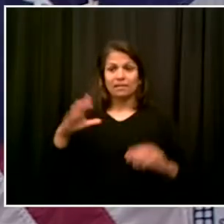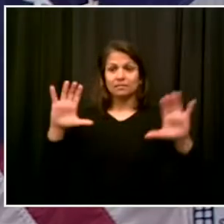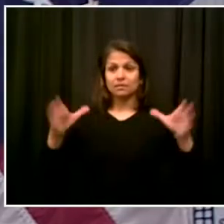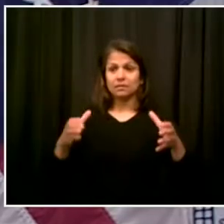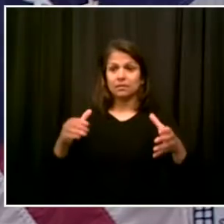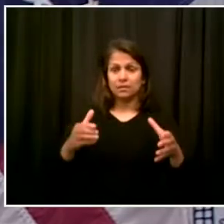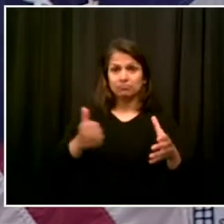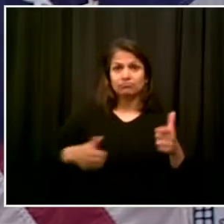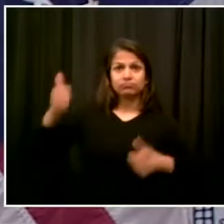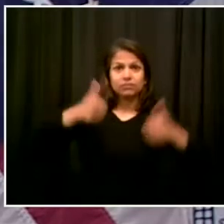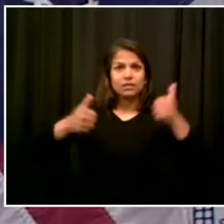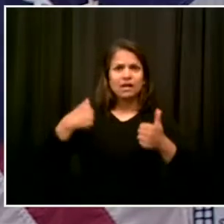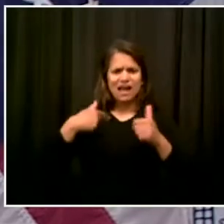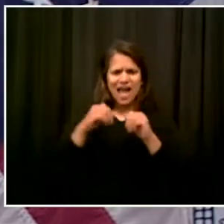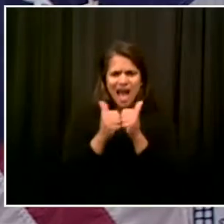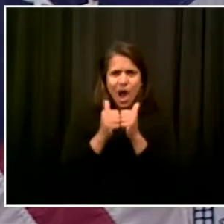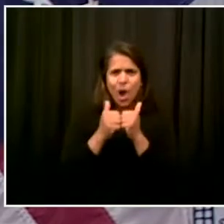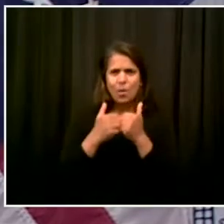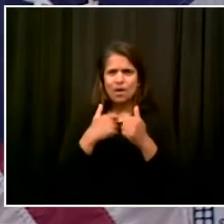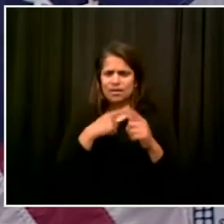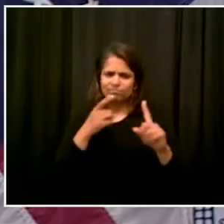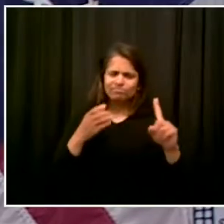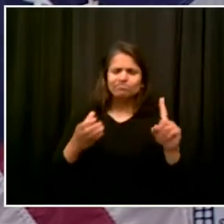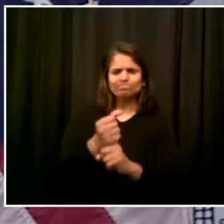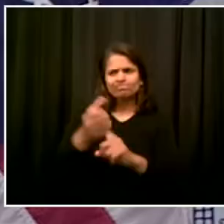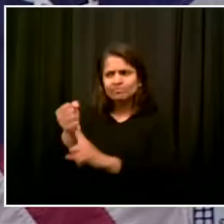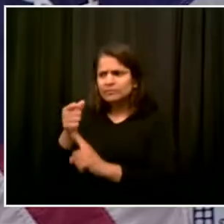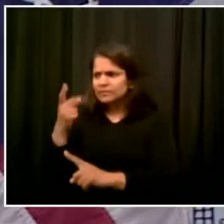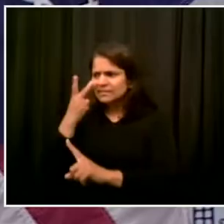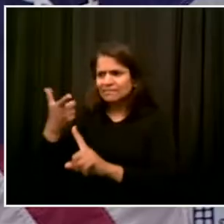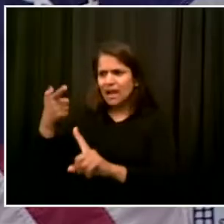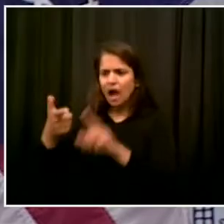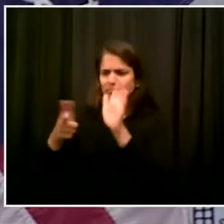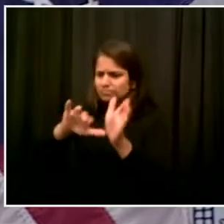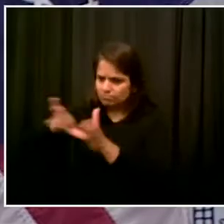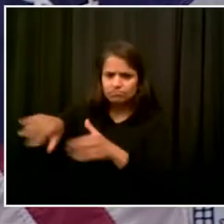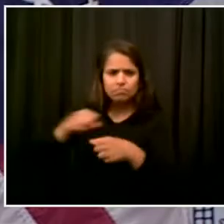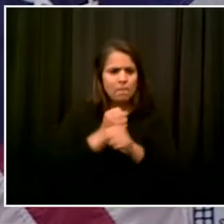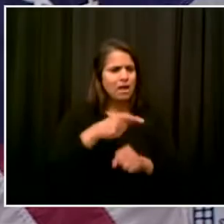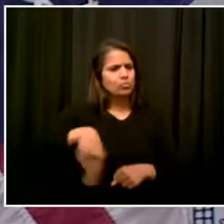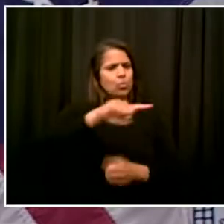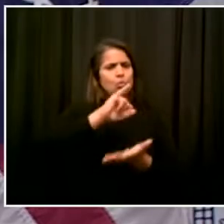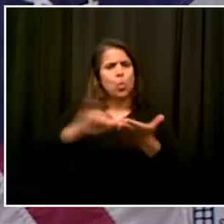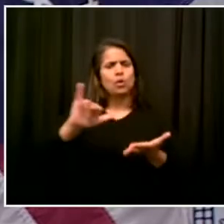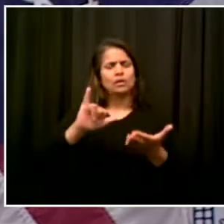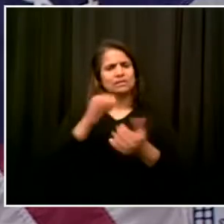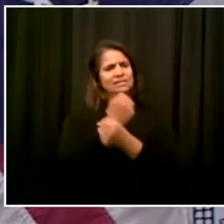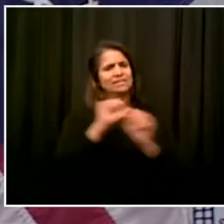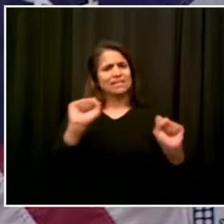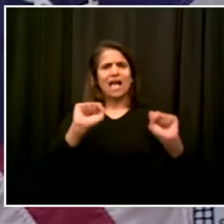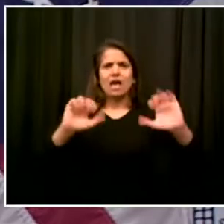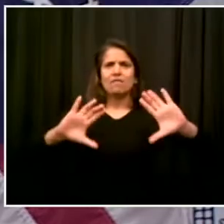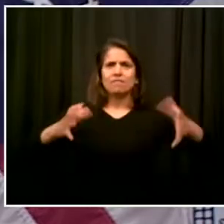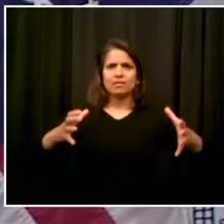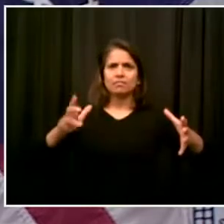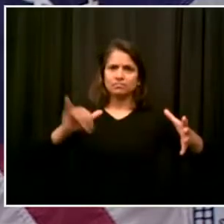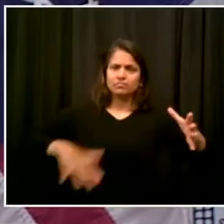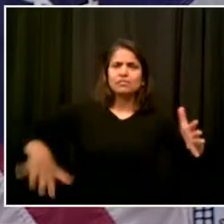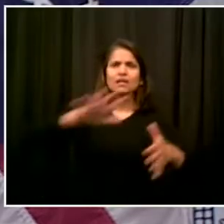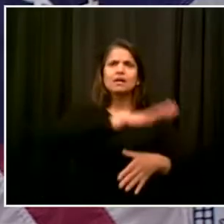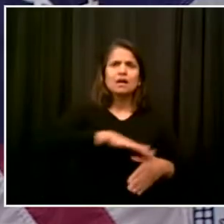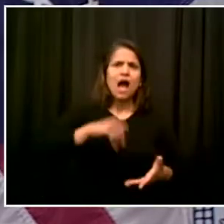of addressing the issues of fairness, while focusing more on our young people. We have to strike a balance. But at the end of the day, I've